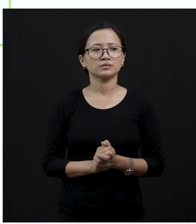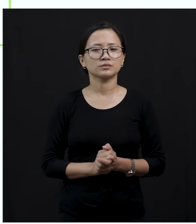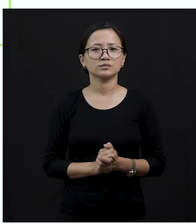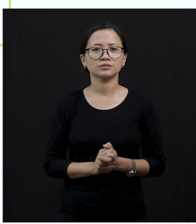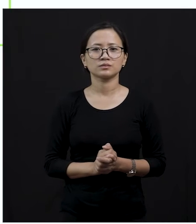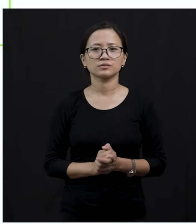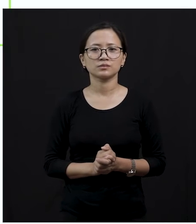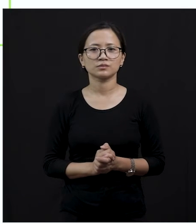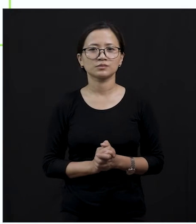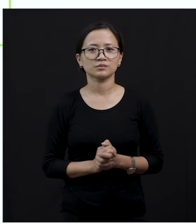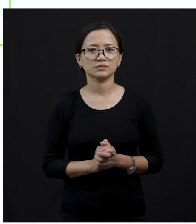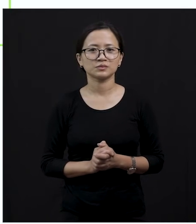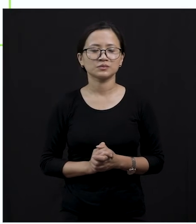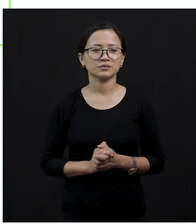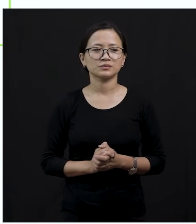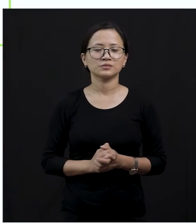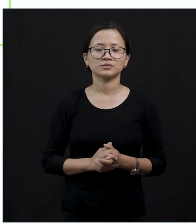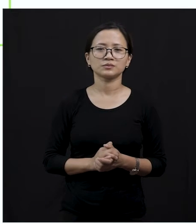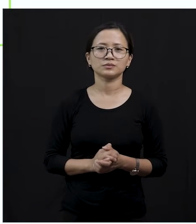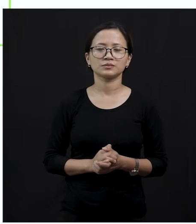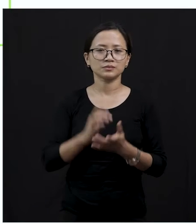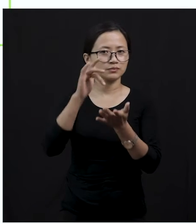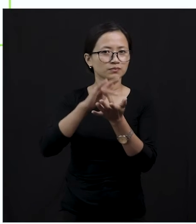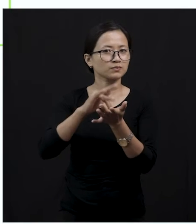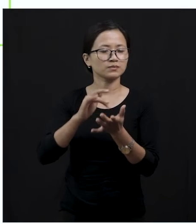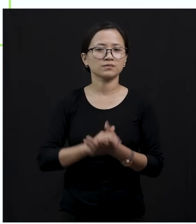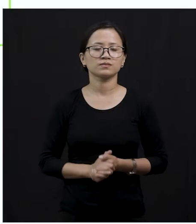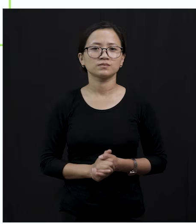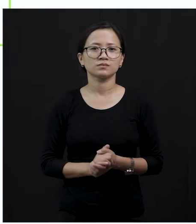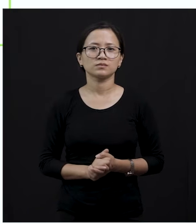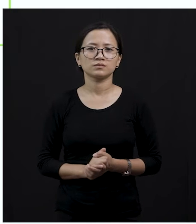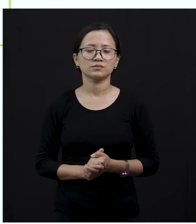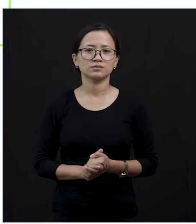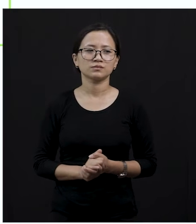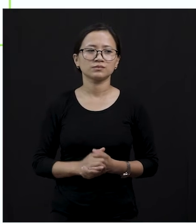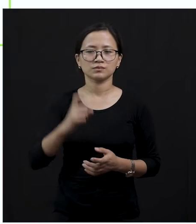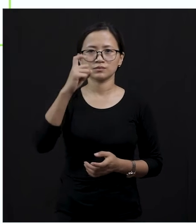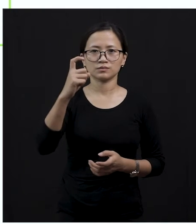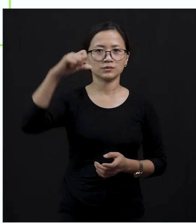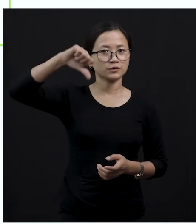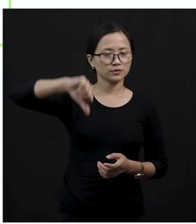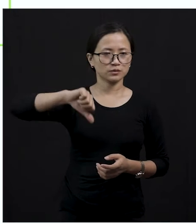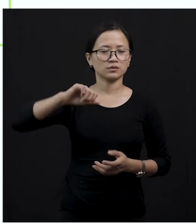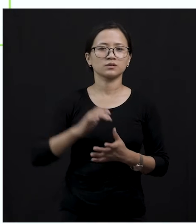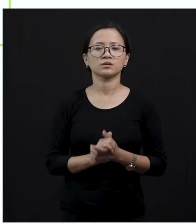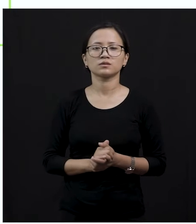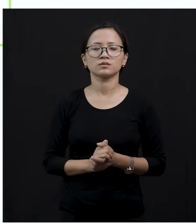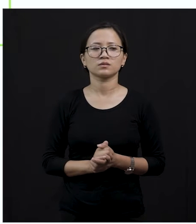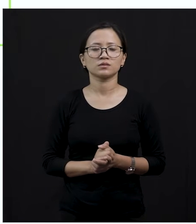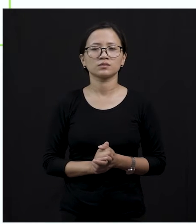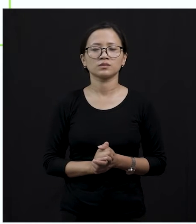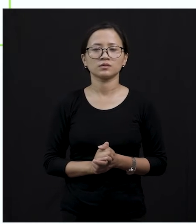the smaller number. Again, let's identify the places. For the first number, 79, we